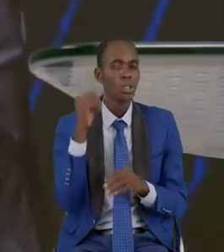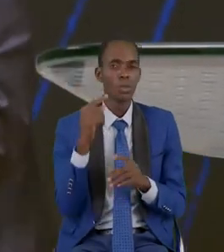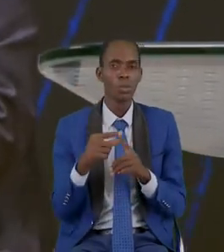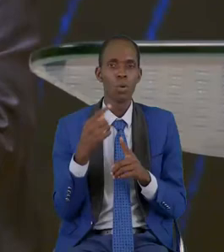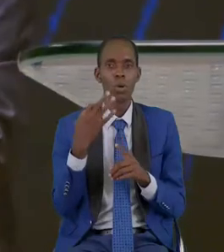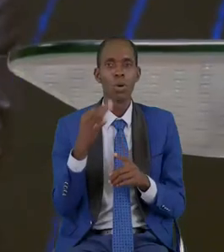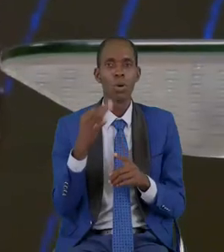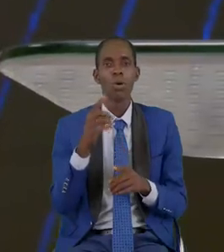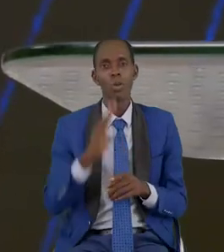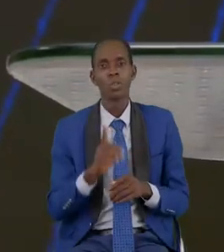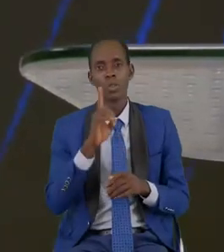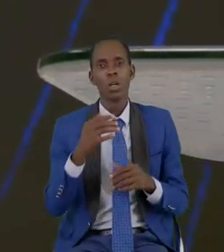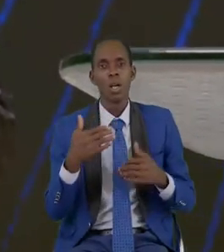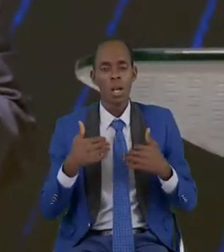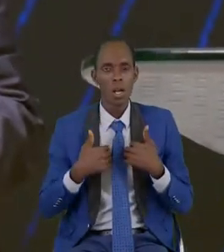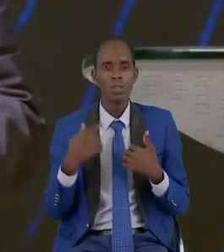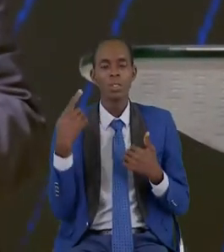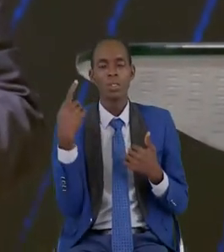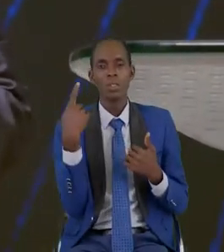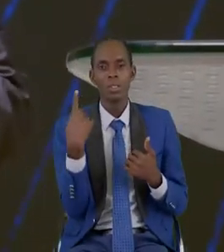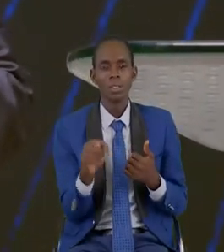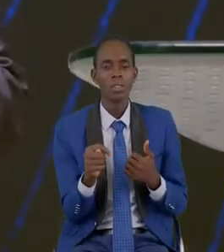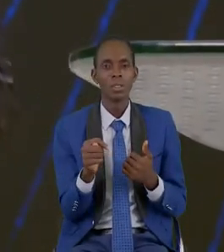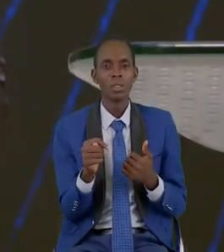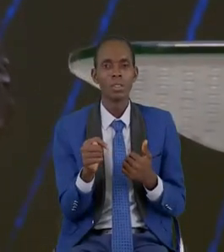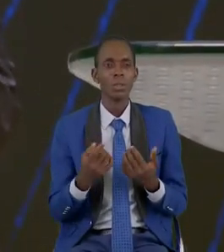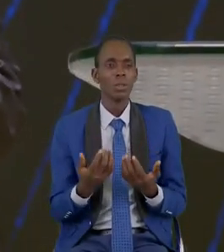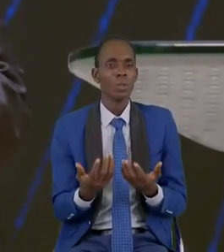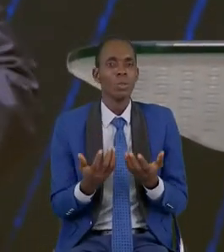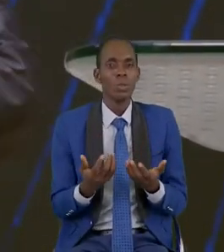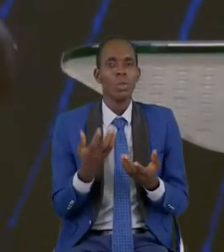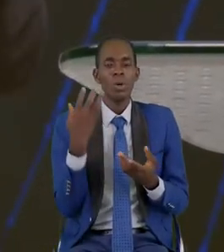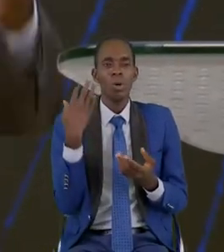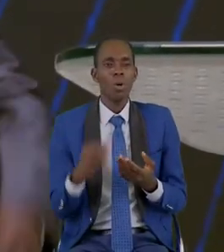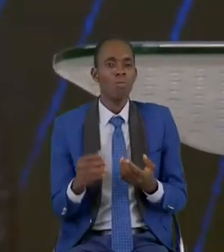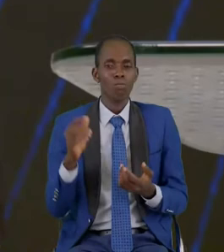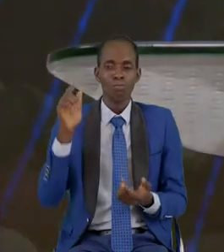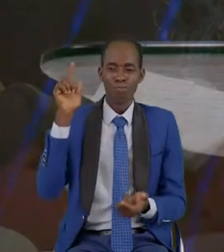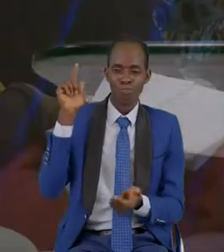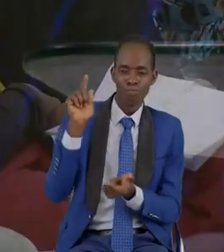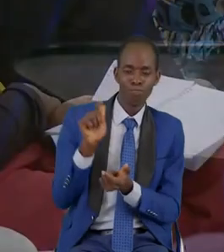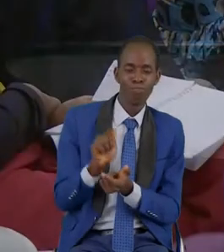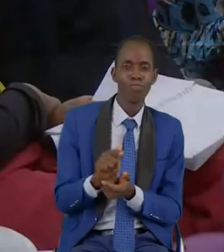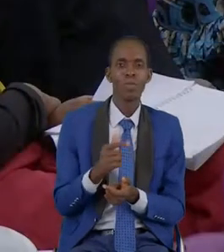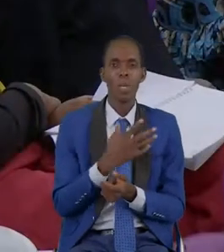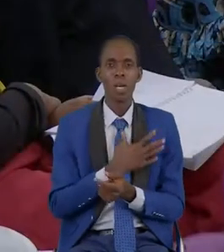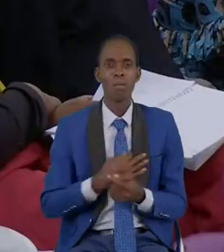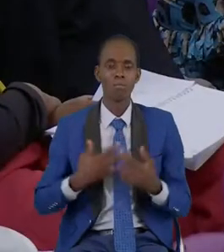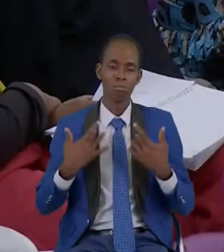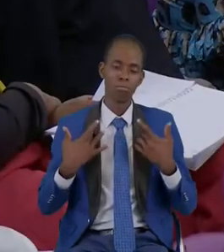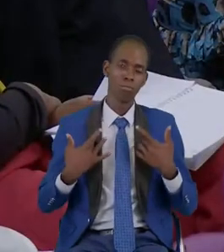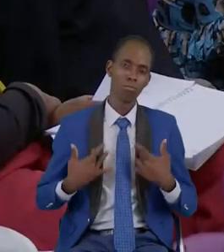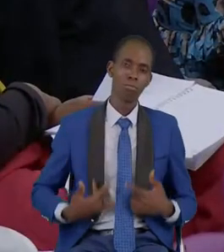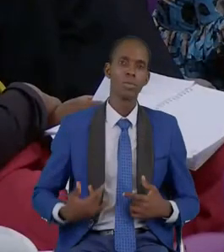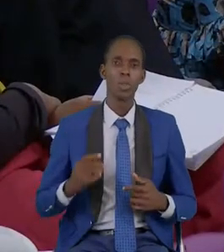have the tendency of laughing it off and watering it down and discouraging us and bringing us back